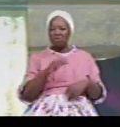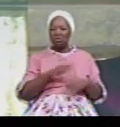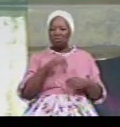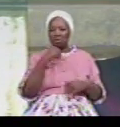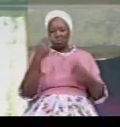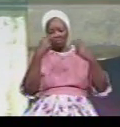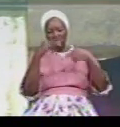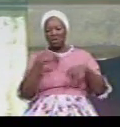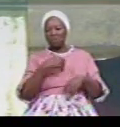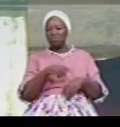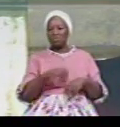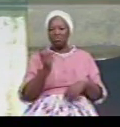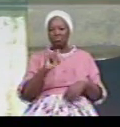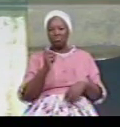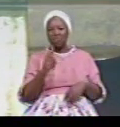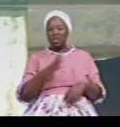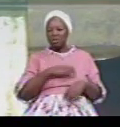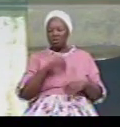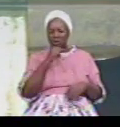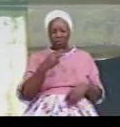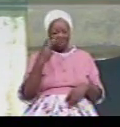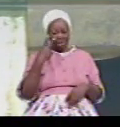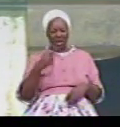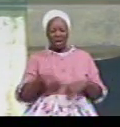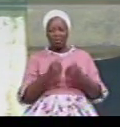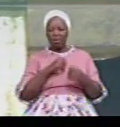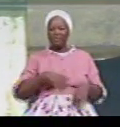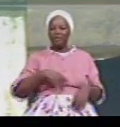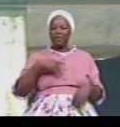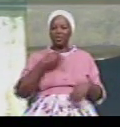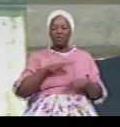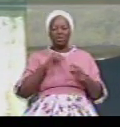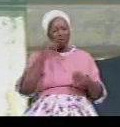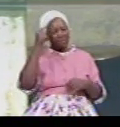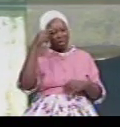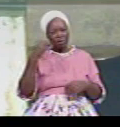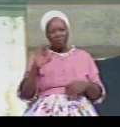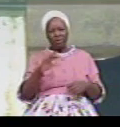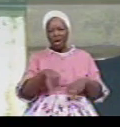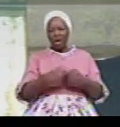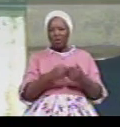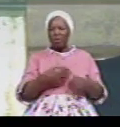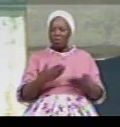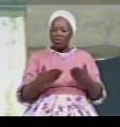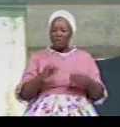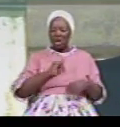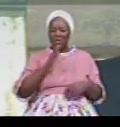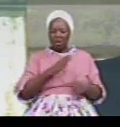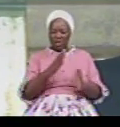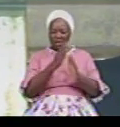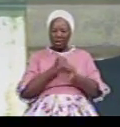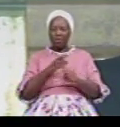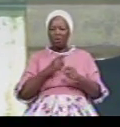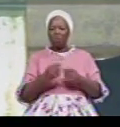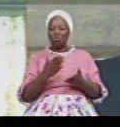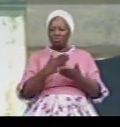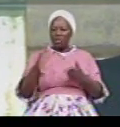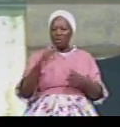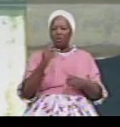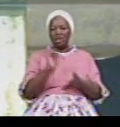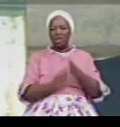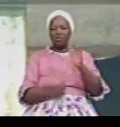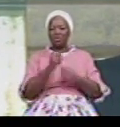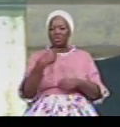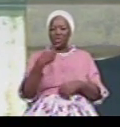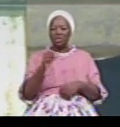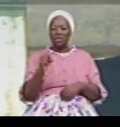doesn't think of how I feel. He doesn't think of whether I'm going to accept or reject what he's saying.